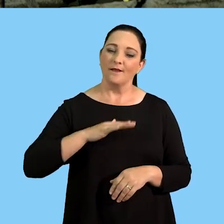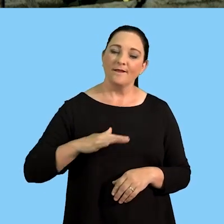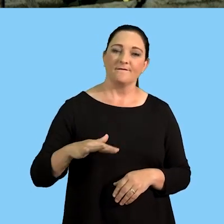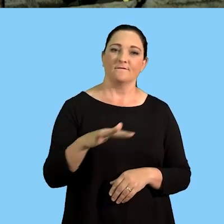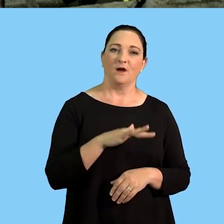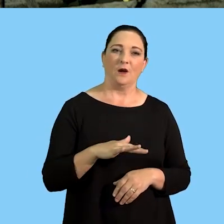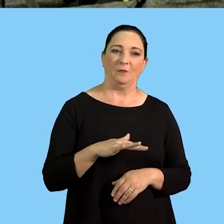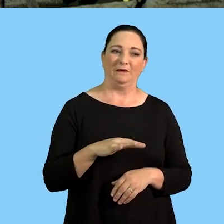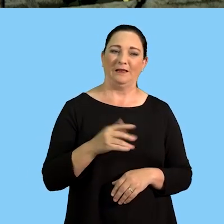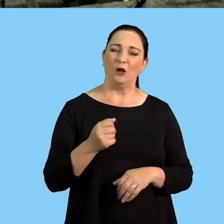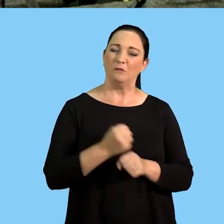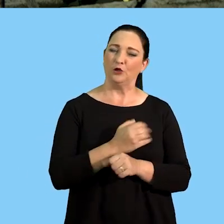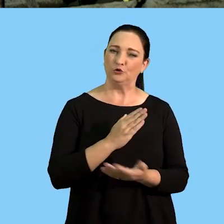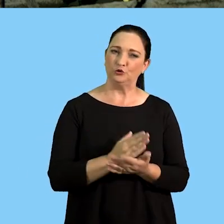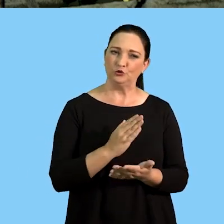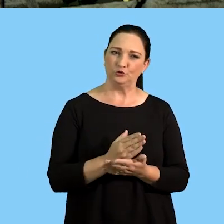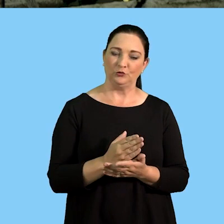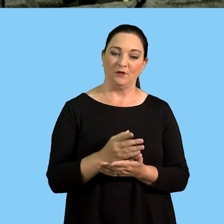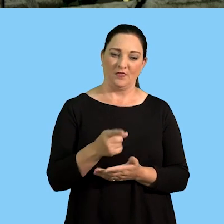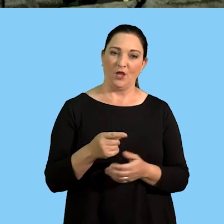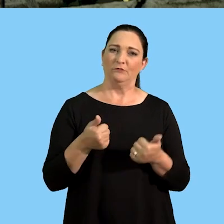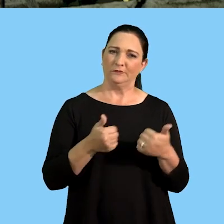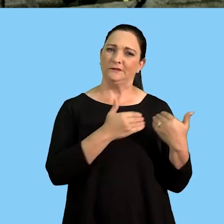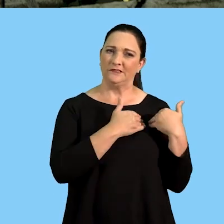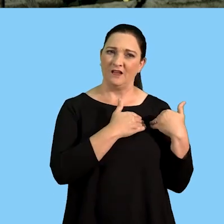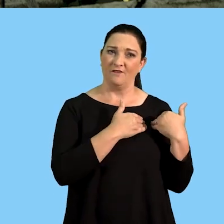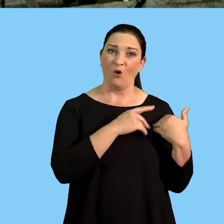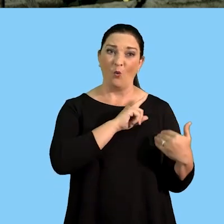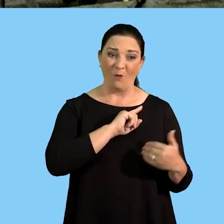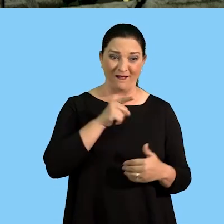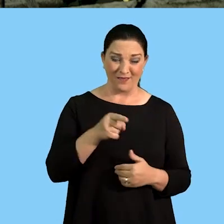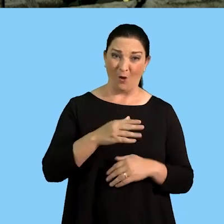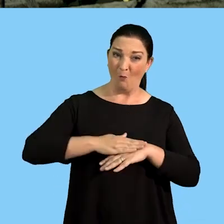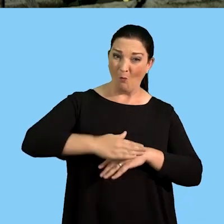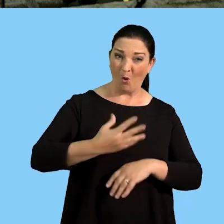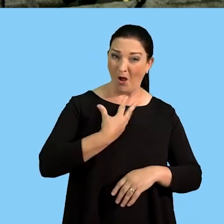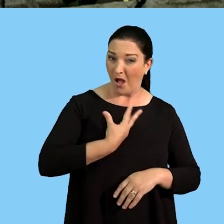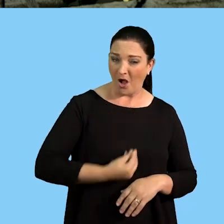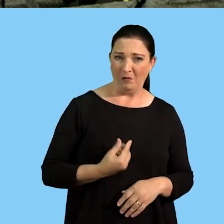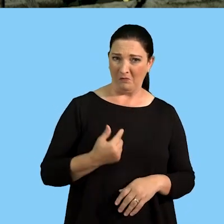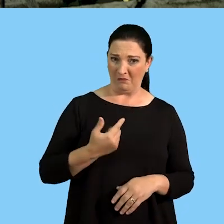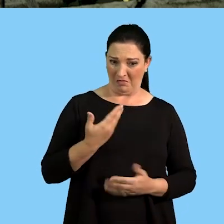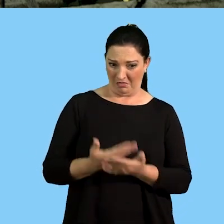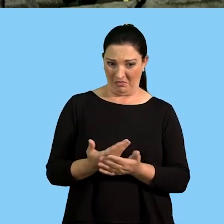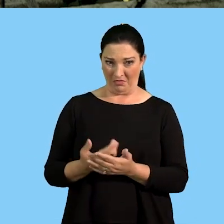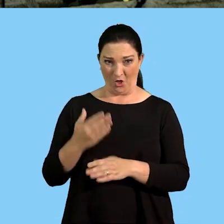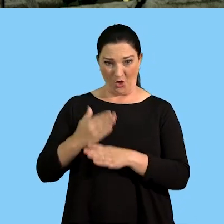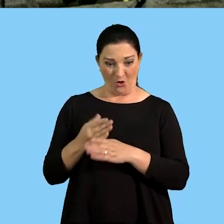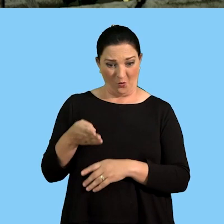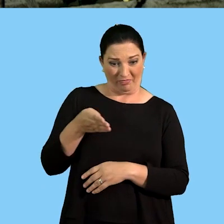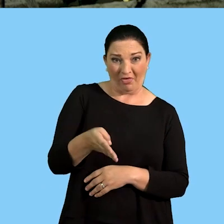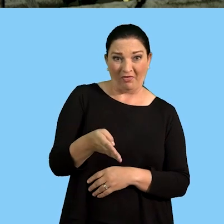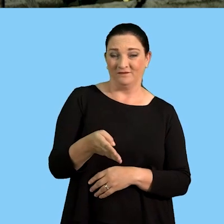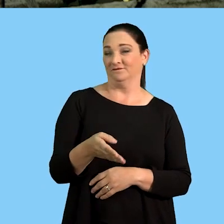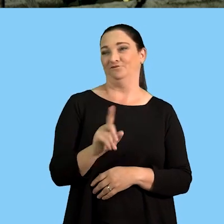environment has more harm than good, you will not want to be associated with such an environment. Therefore, businesses that are